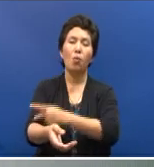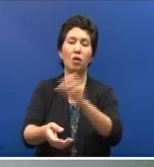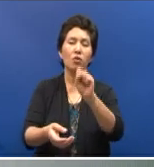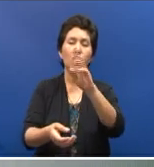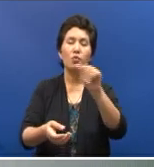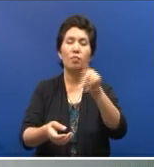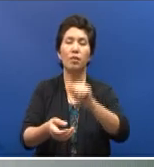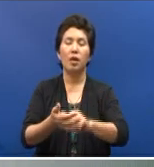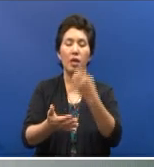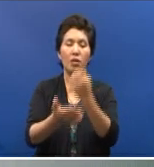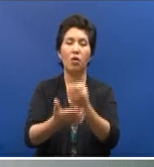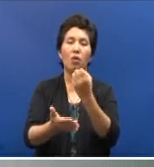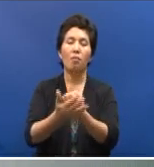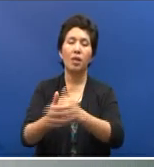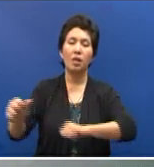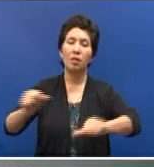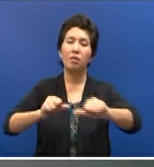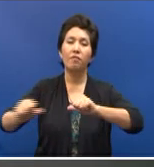the economic activity.